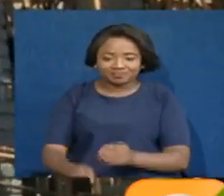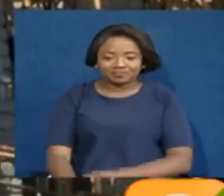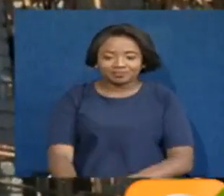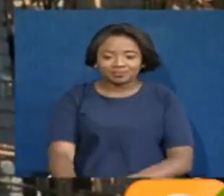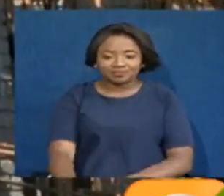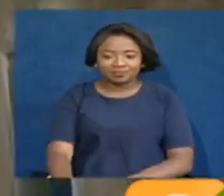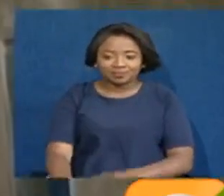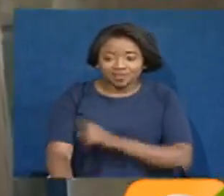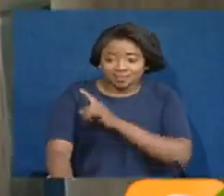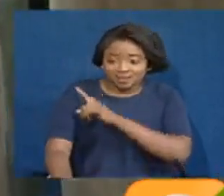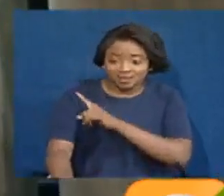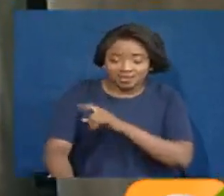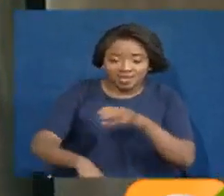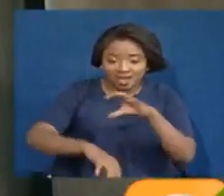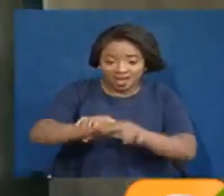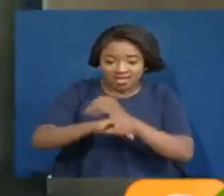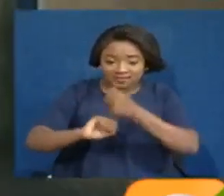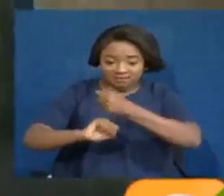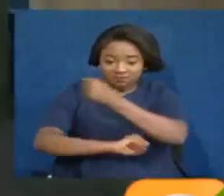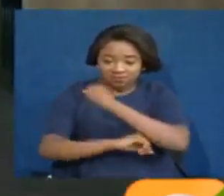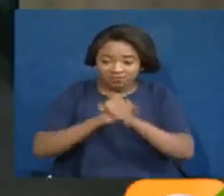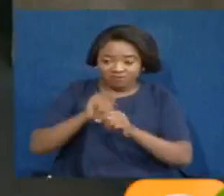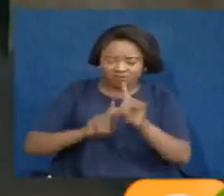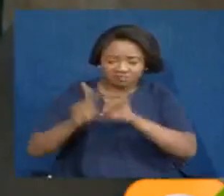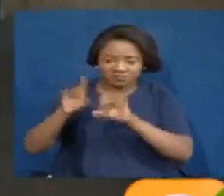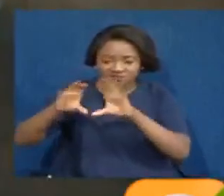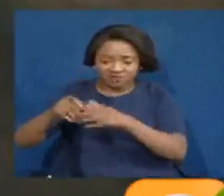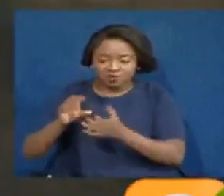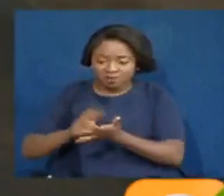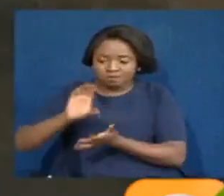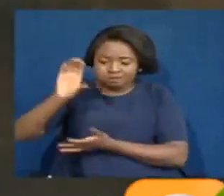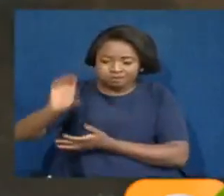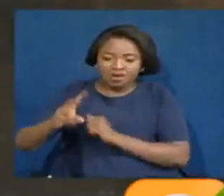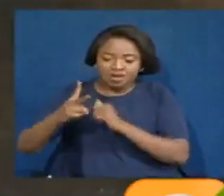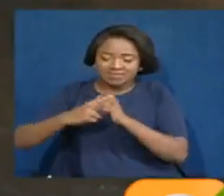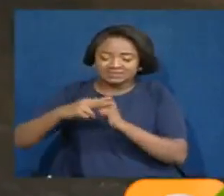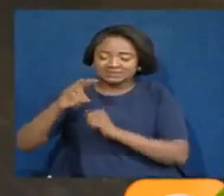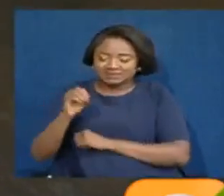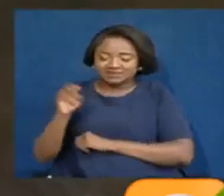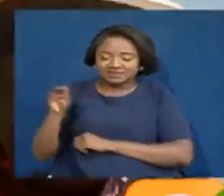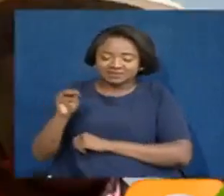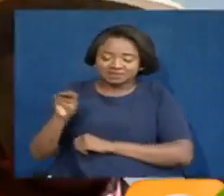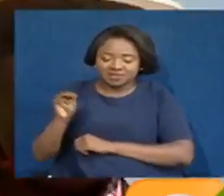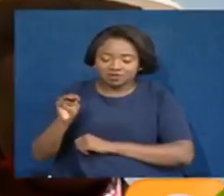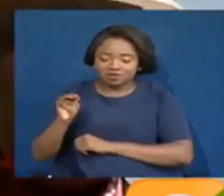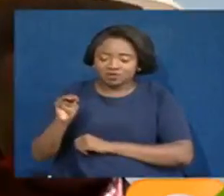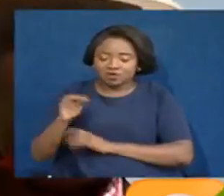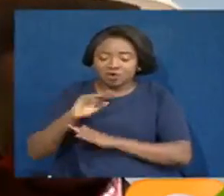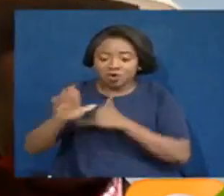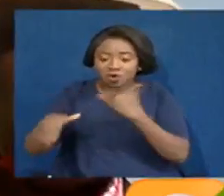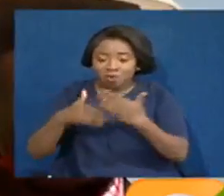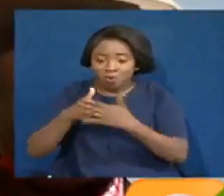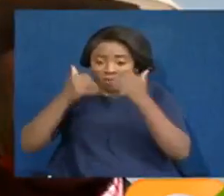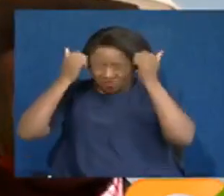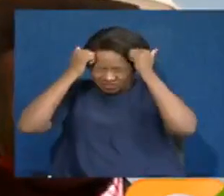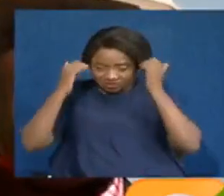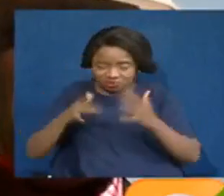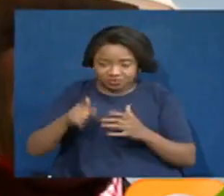of Safaricom Foundation, which has donated 70 million shillings. Awa nafunzi wote wamefurahi, sisi kama